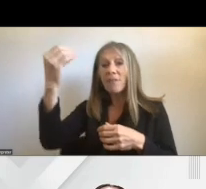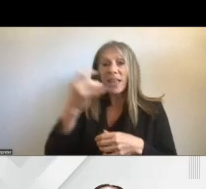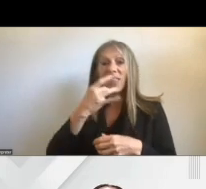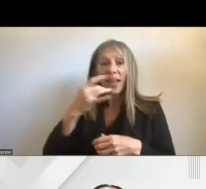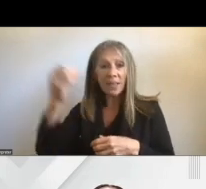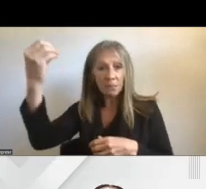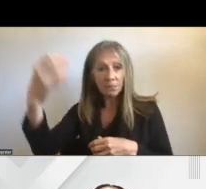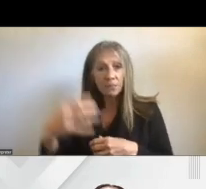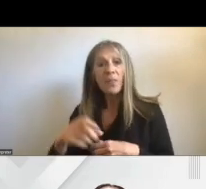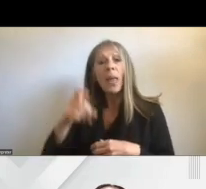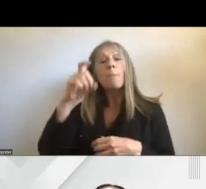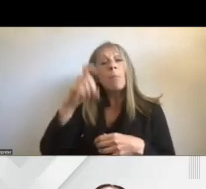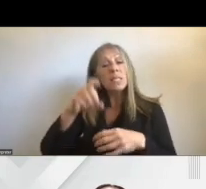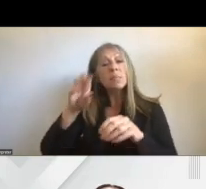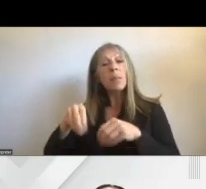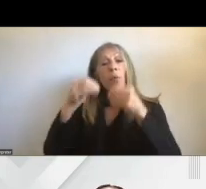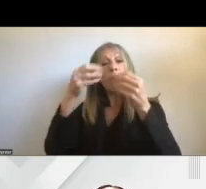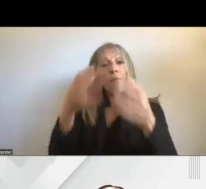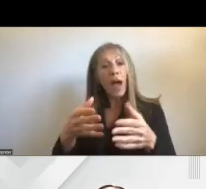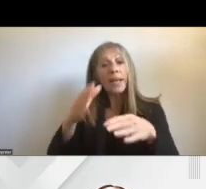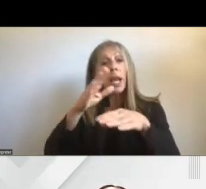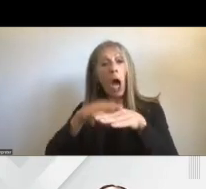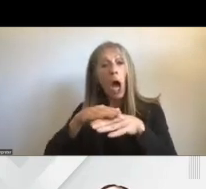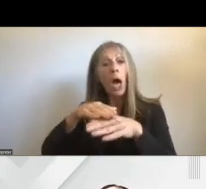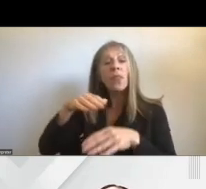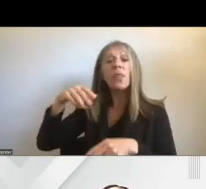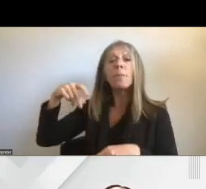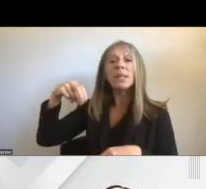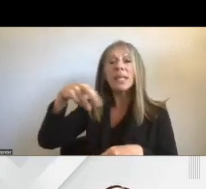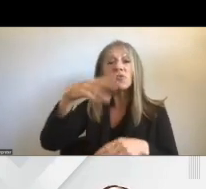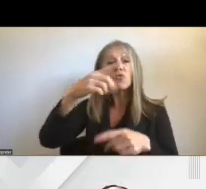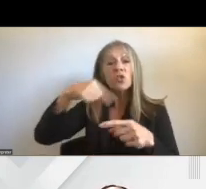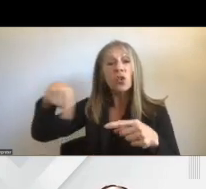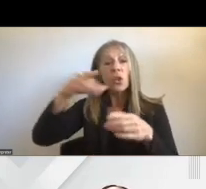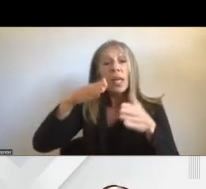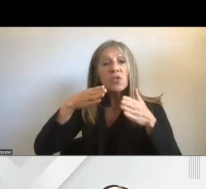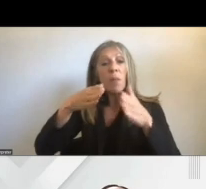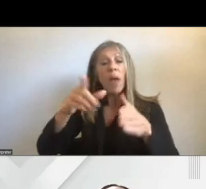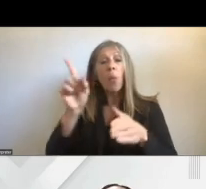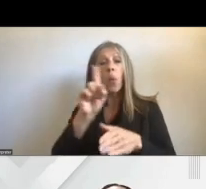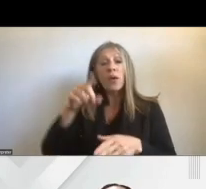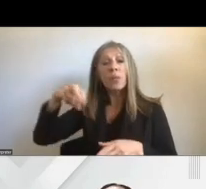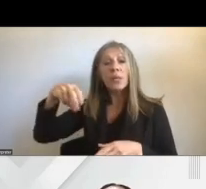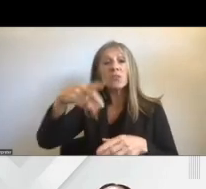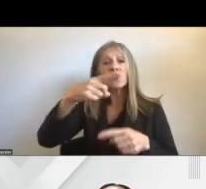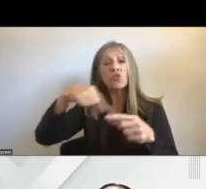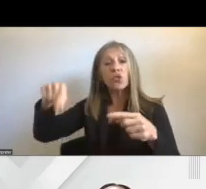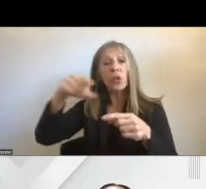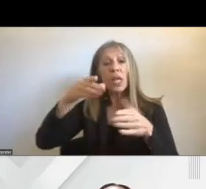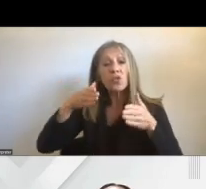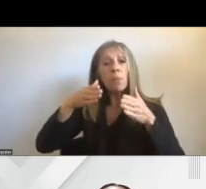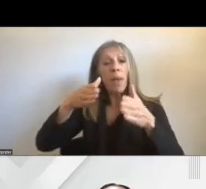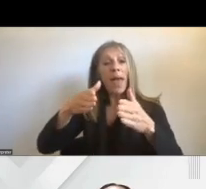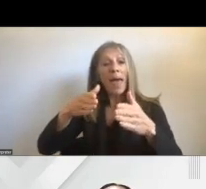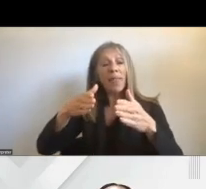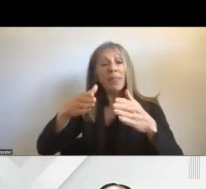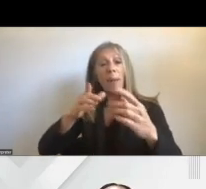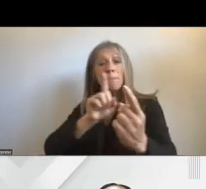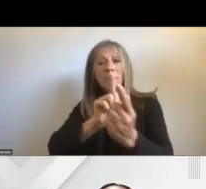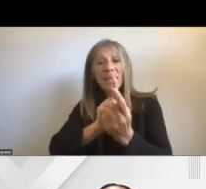blended transitions, detectable warning surfaces must extend for the full width of the curb ramp run, excluding